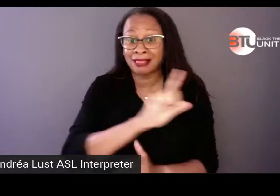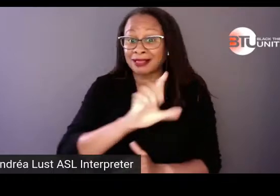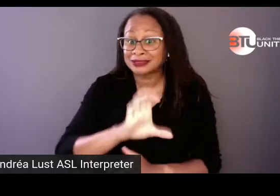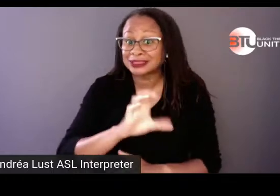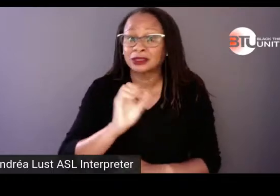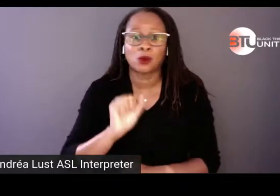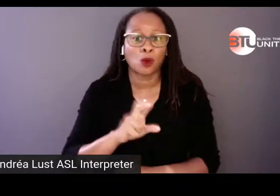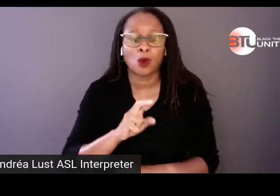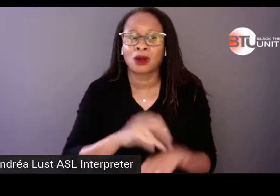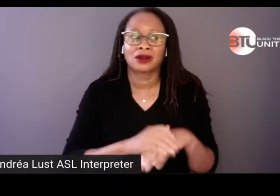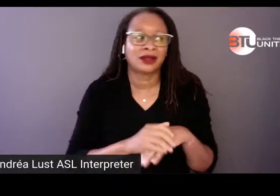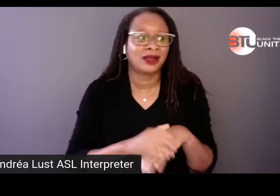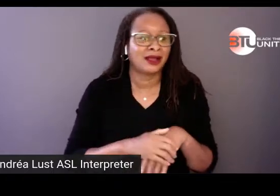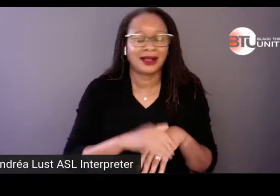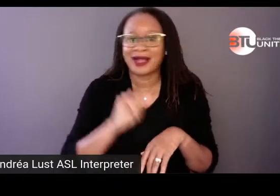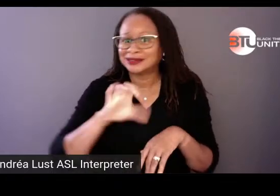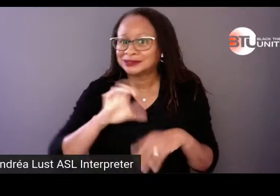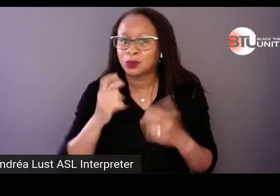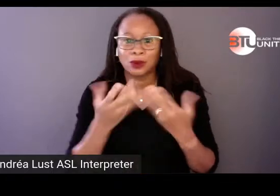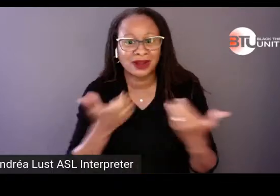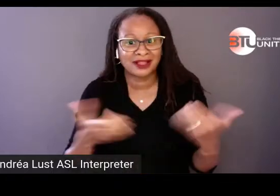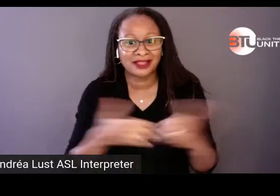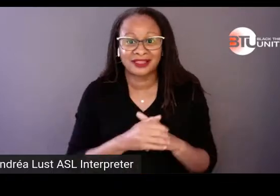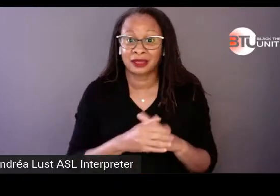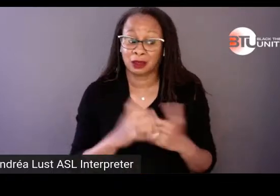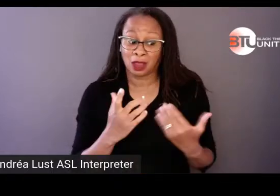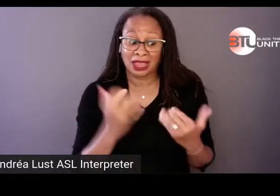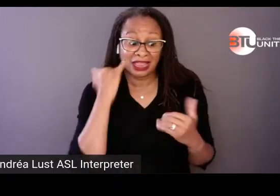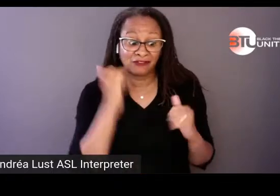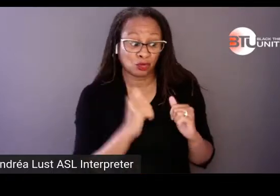do, entities that you create in order to put on a production,